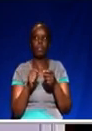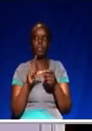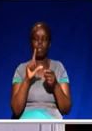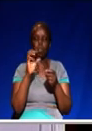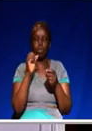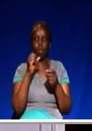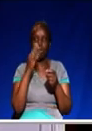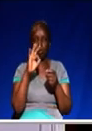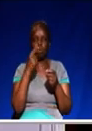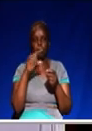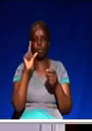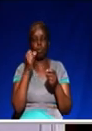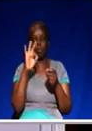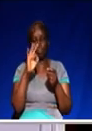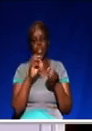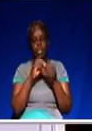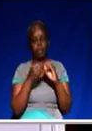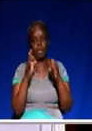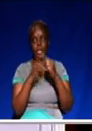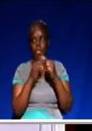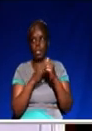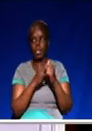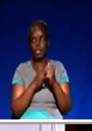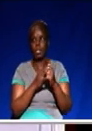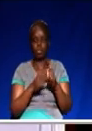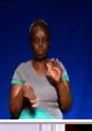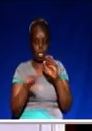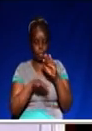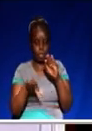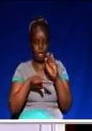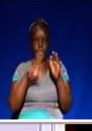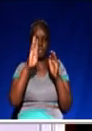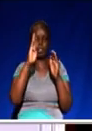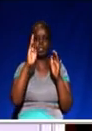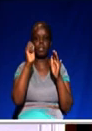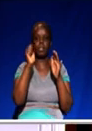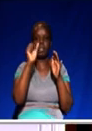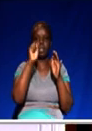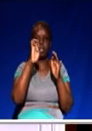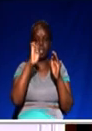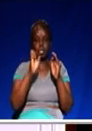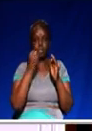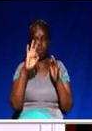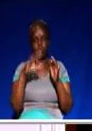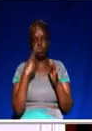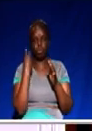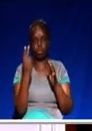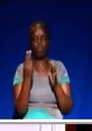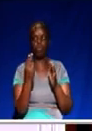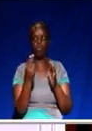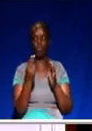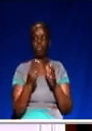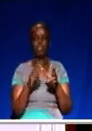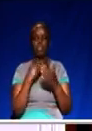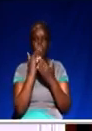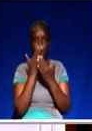number 8 to the base 2, and our solution will